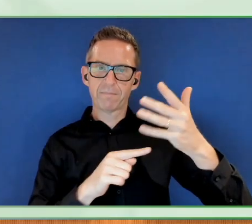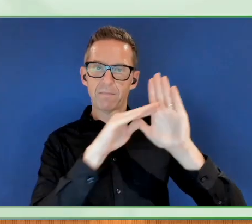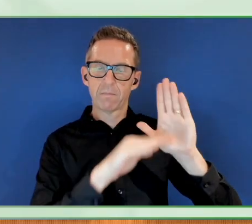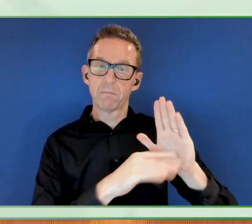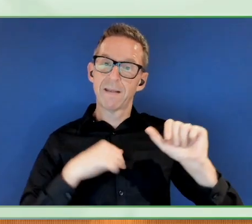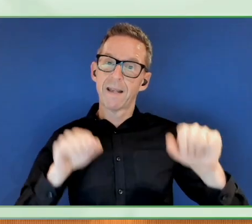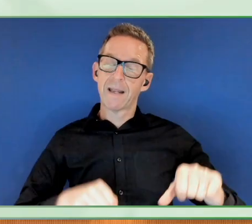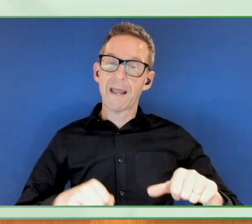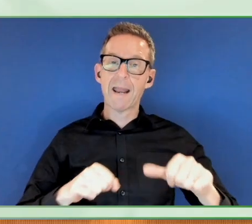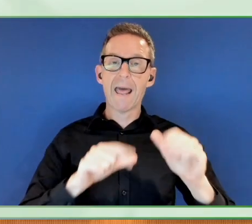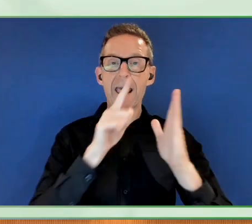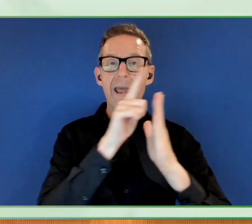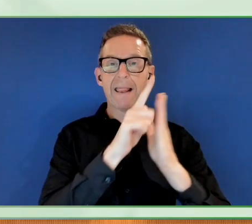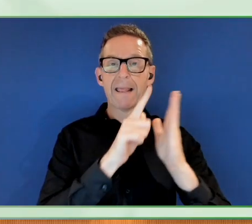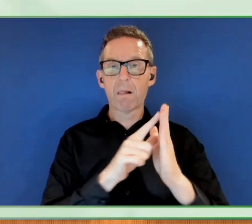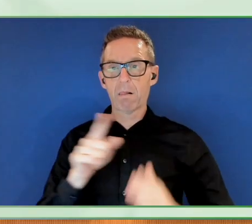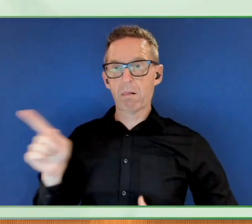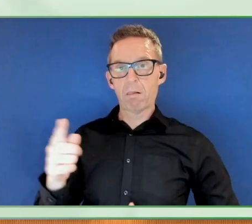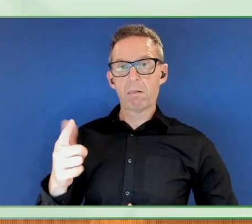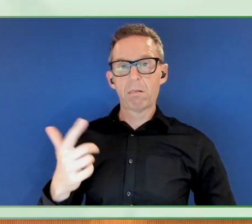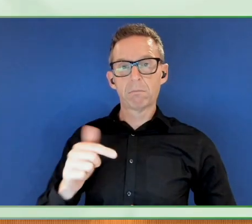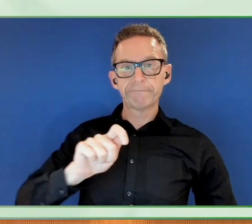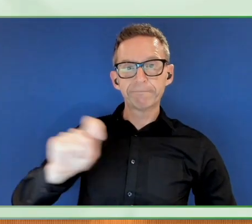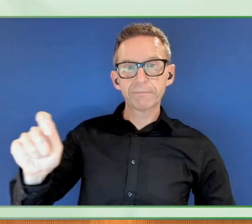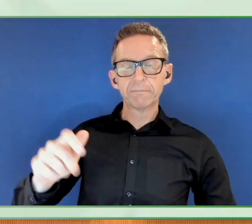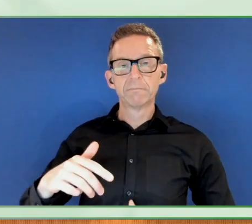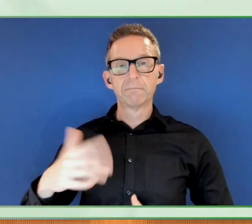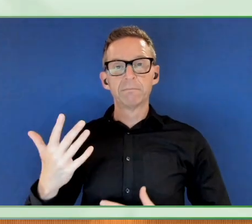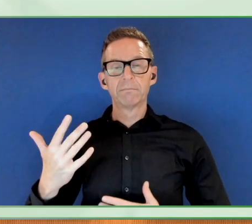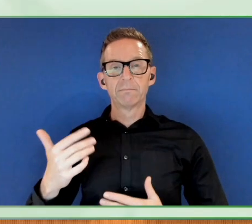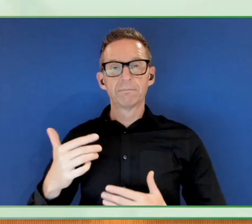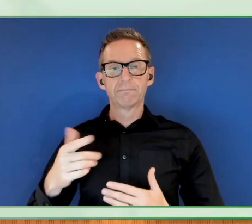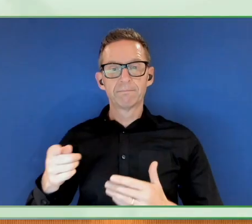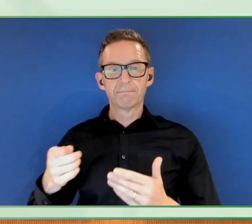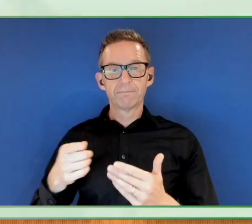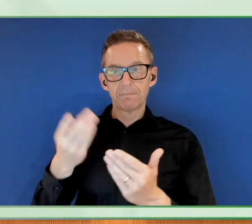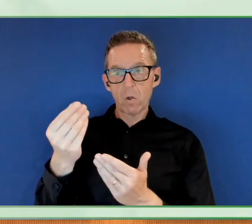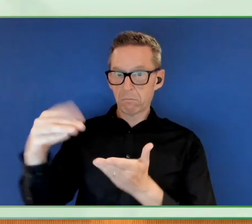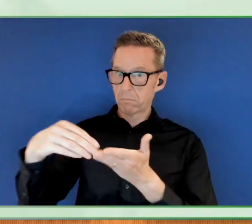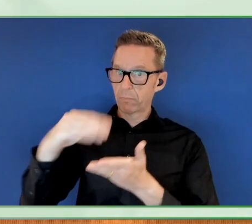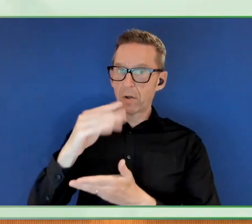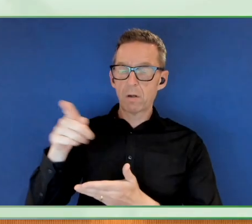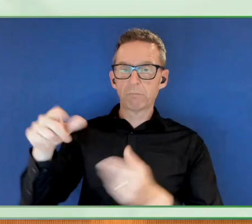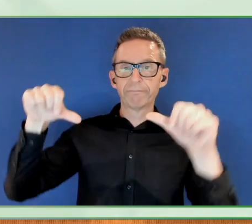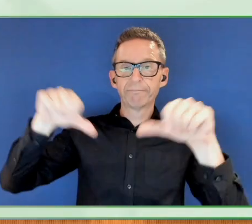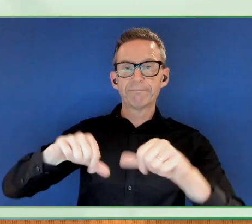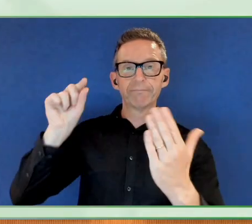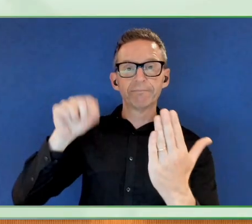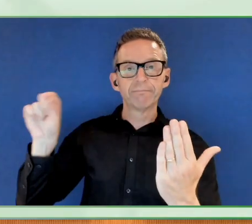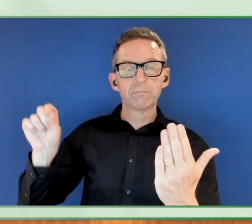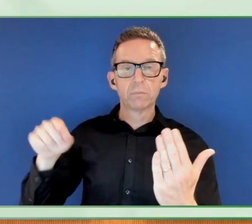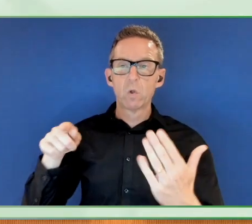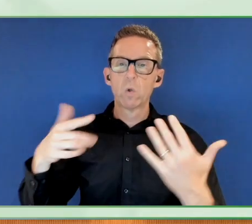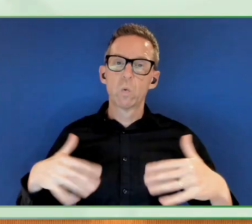as fines. And this has been crucial to establish the importance of compliance and also